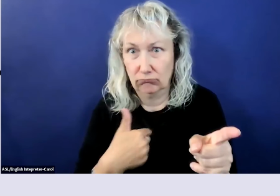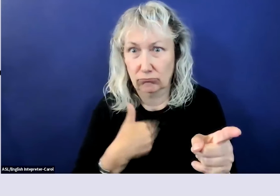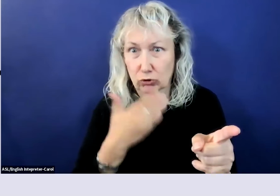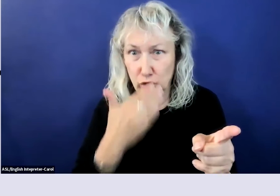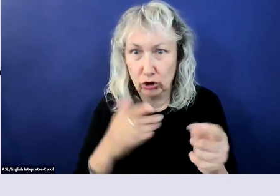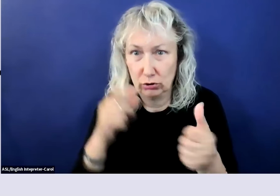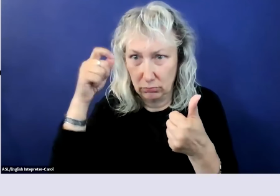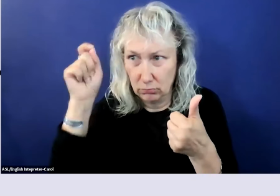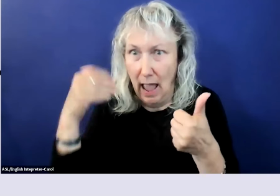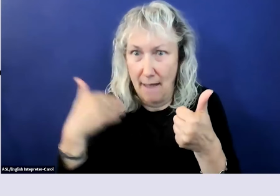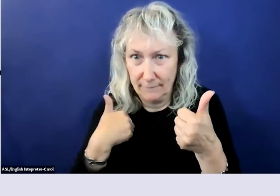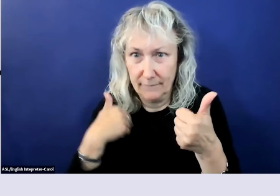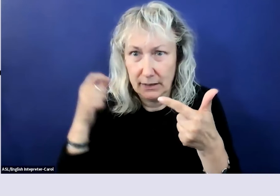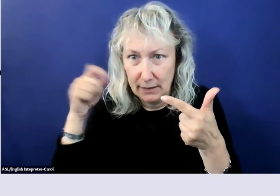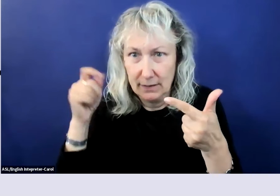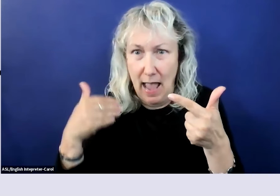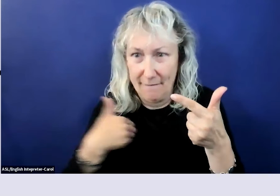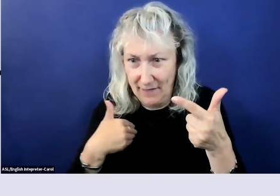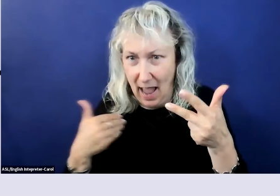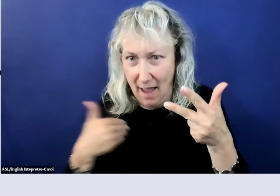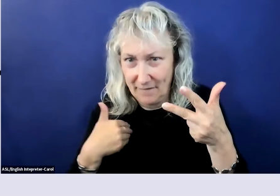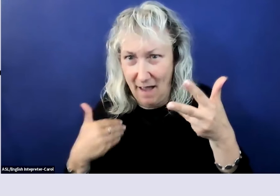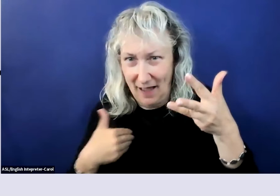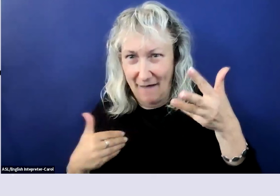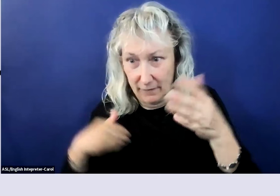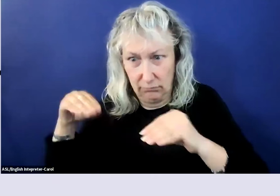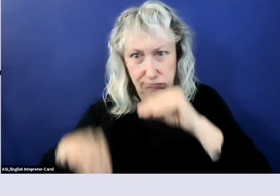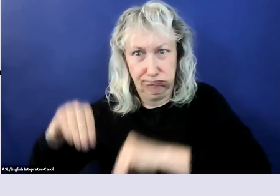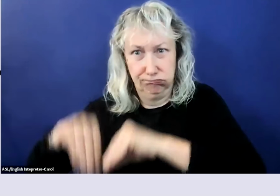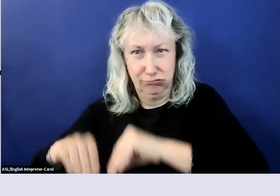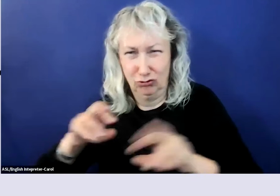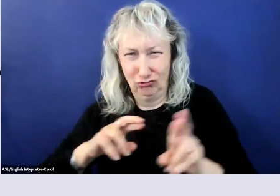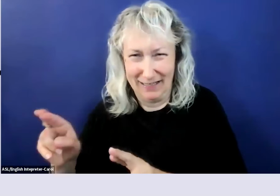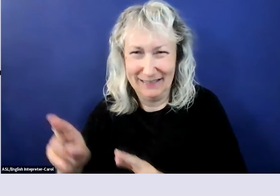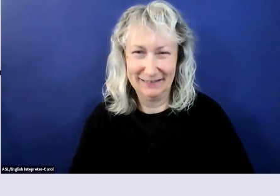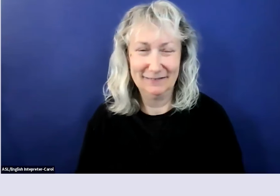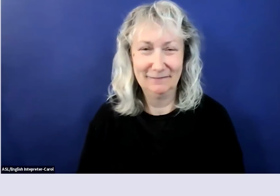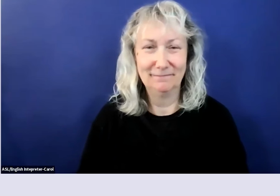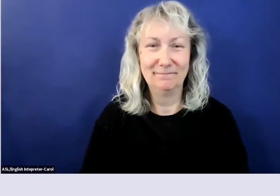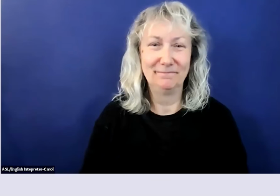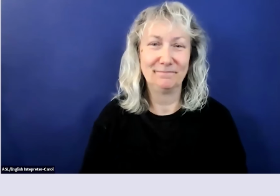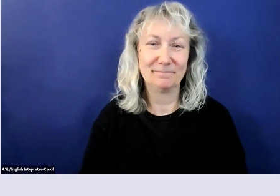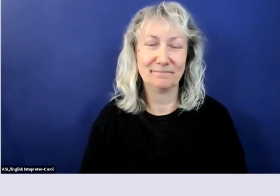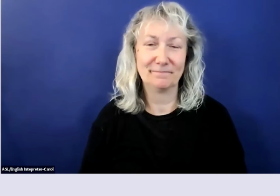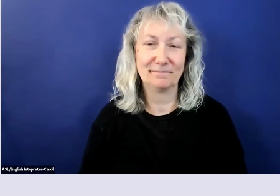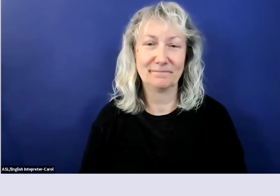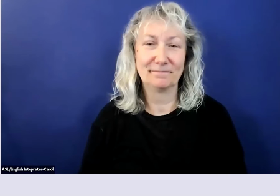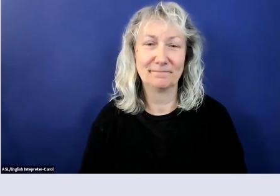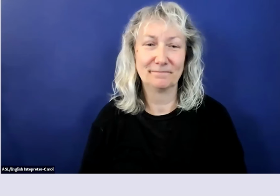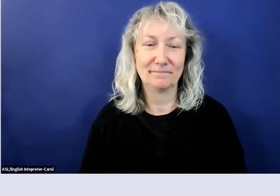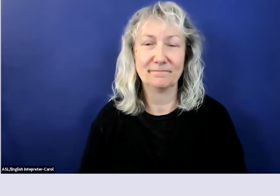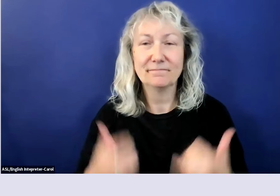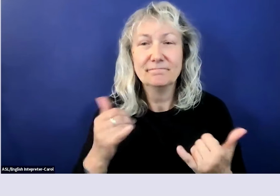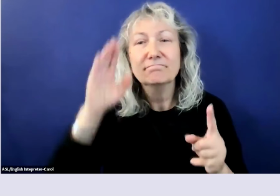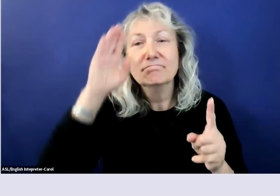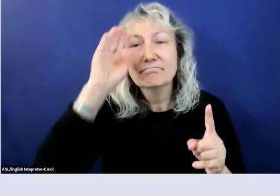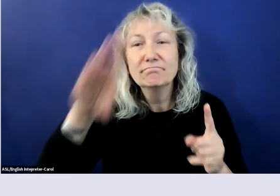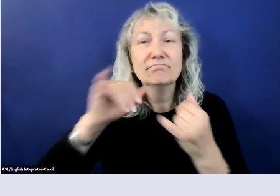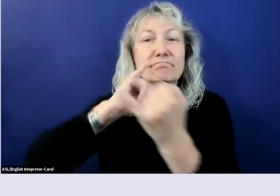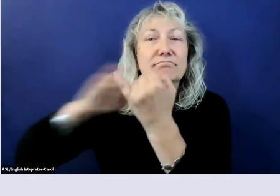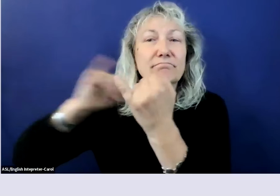and tools to help you get started to be prepared. Next slide, please. And I know we'll have questions at the